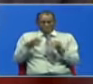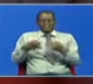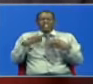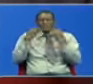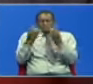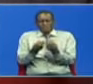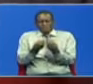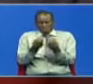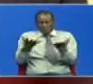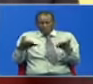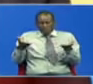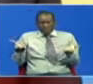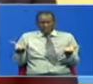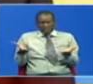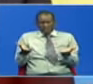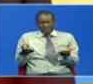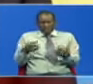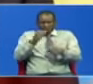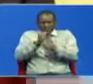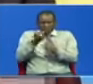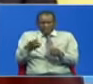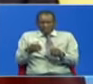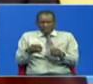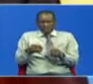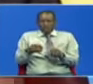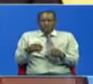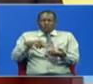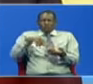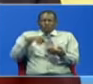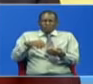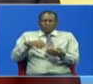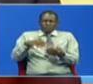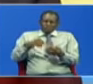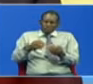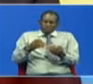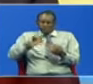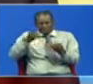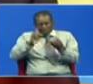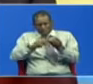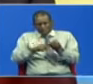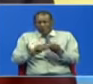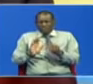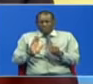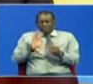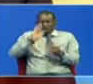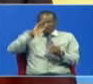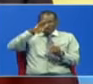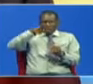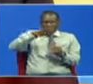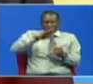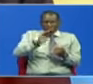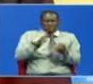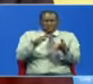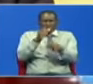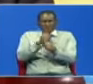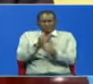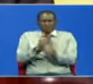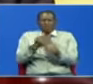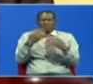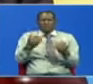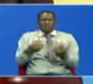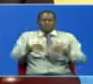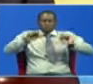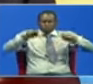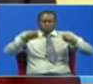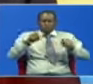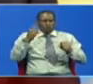It's informed by the epidemiology of the disease as we see, the curve, the way it is rising, the ability for